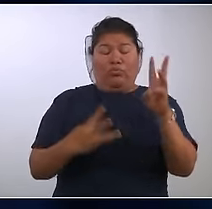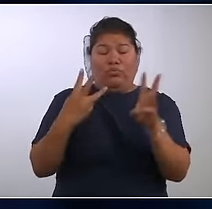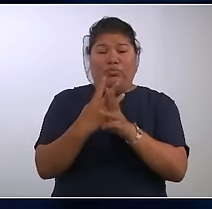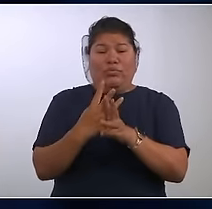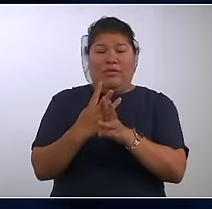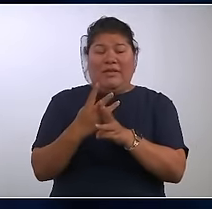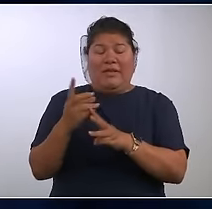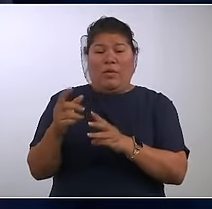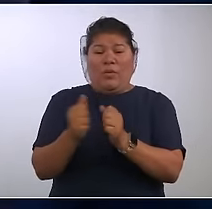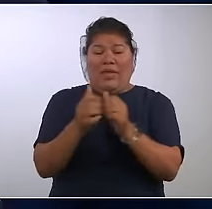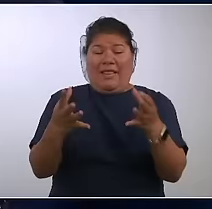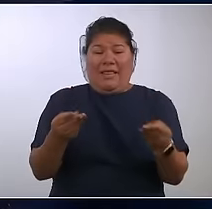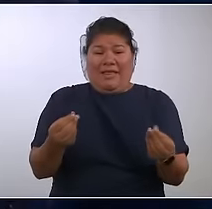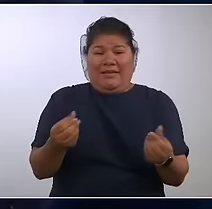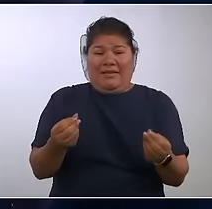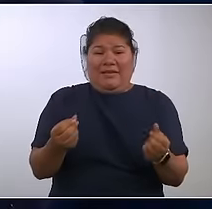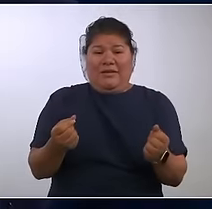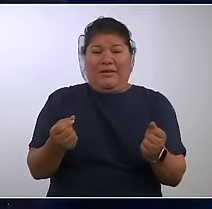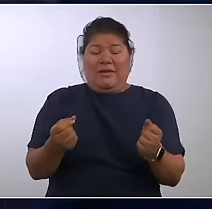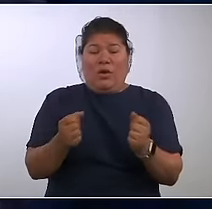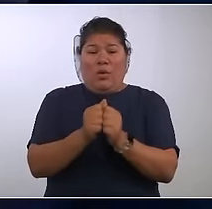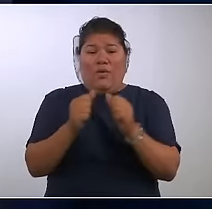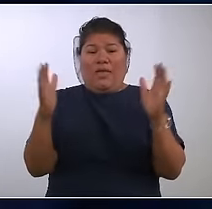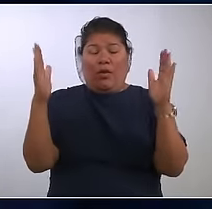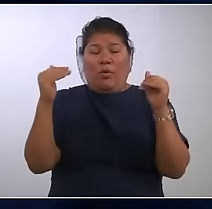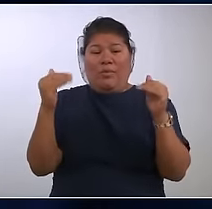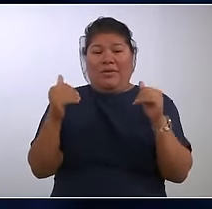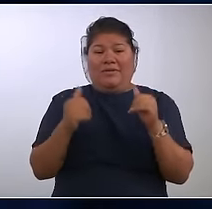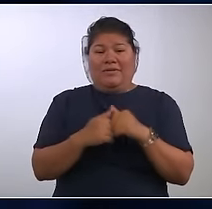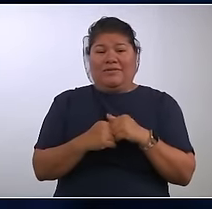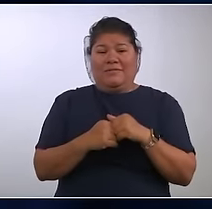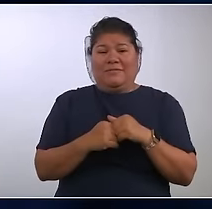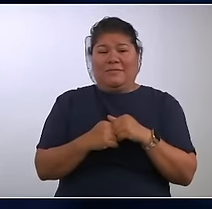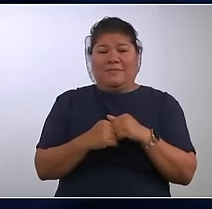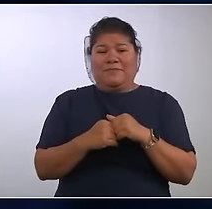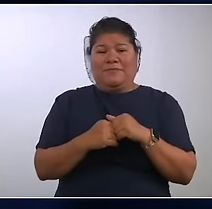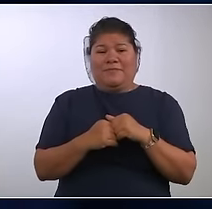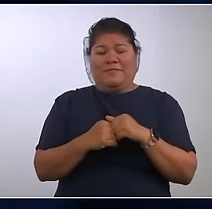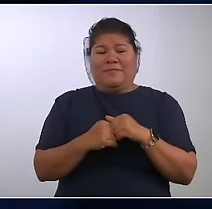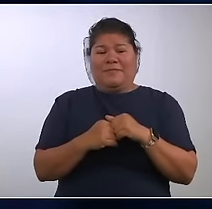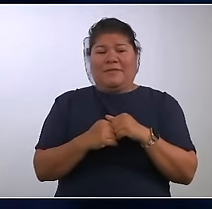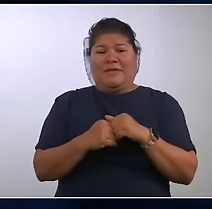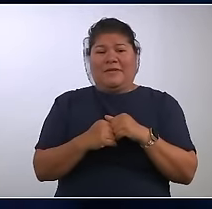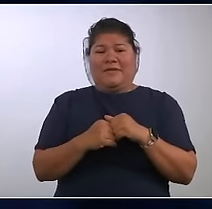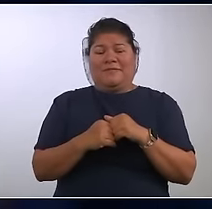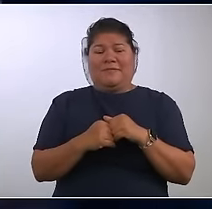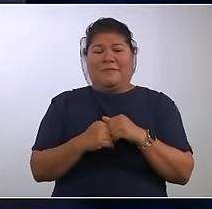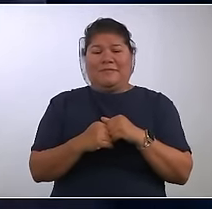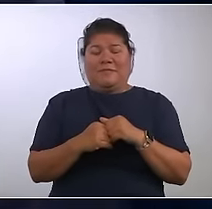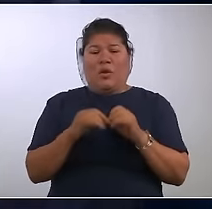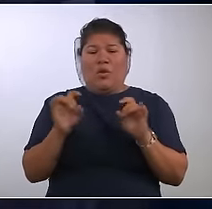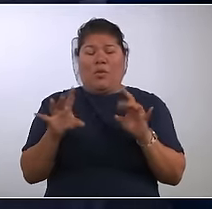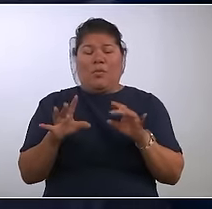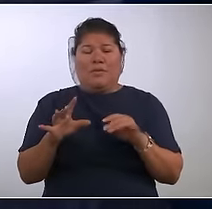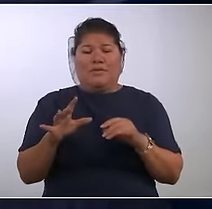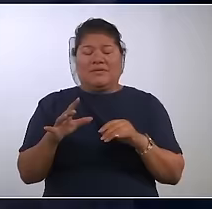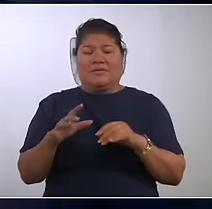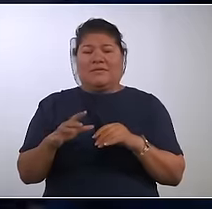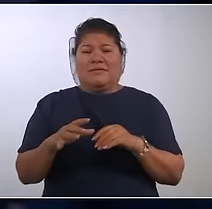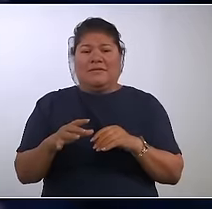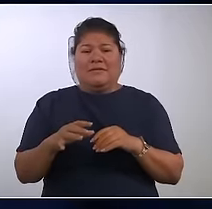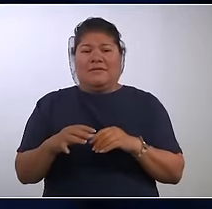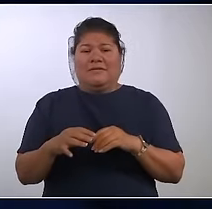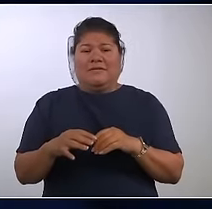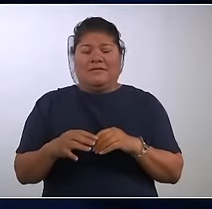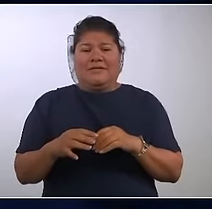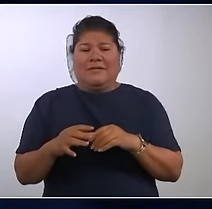sin tierra, without a land, sin esperanza, without hope, en un estado terrible, in a terrible state, va